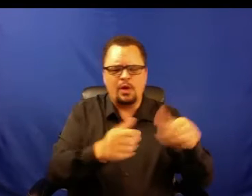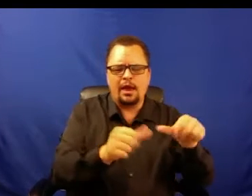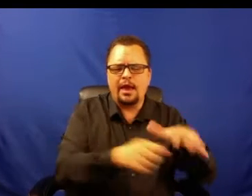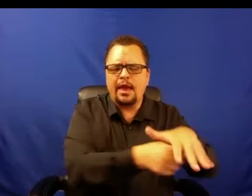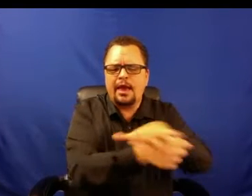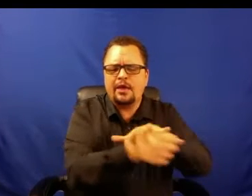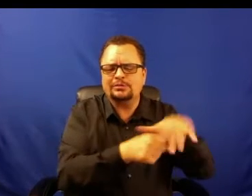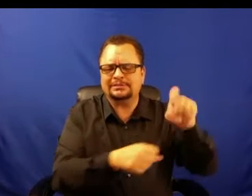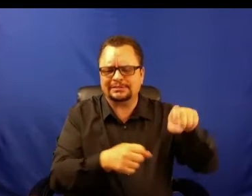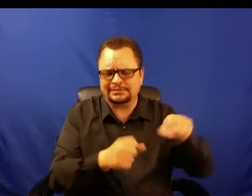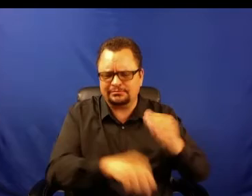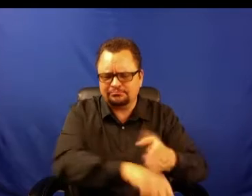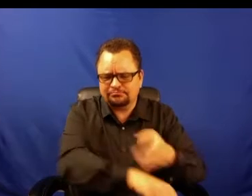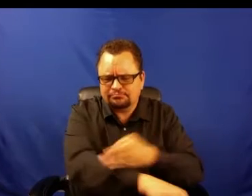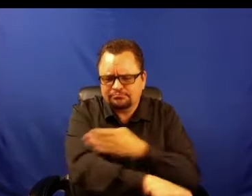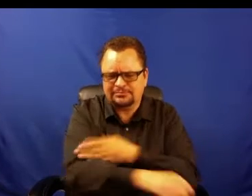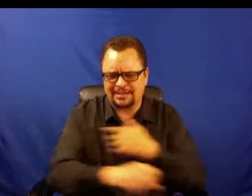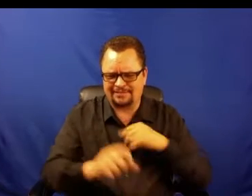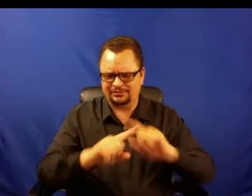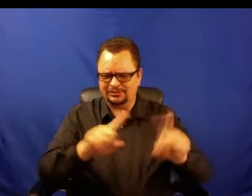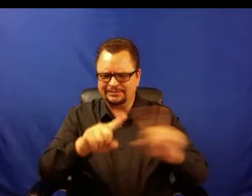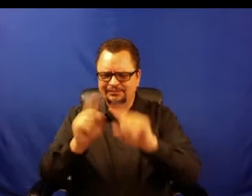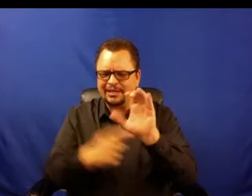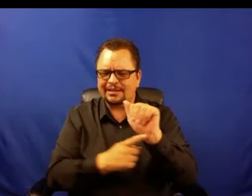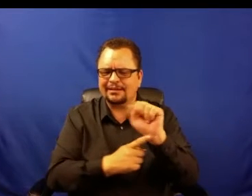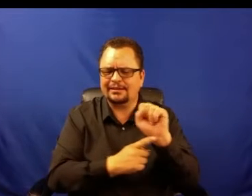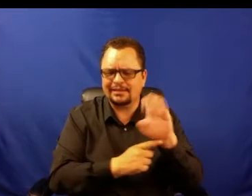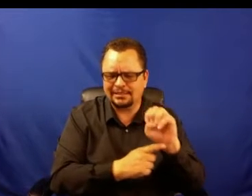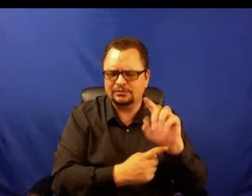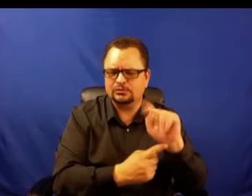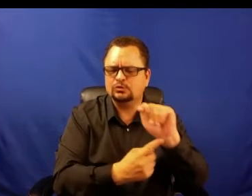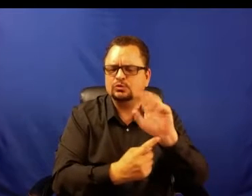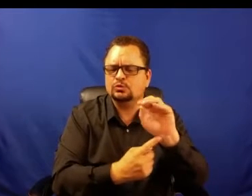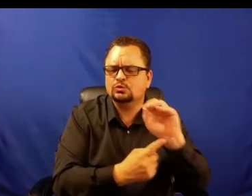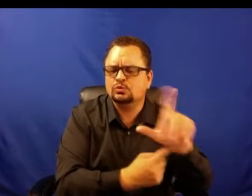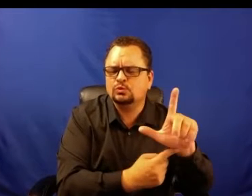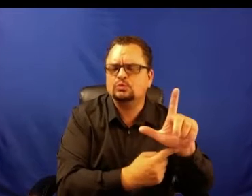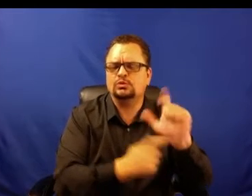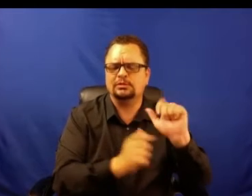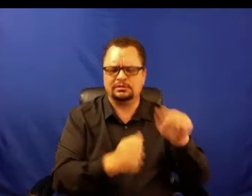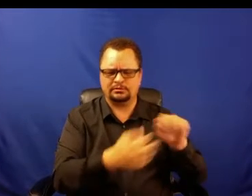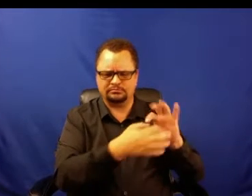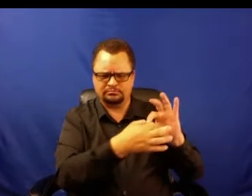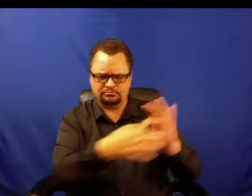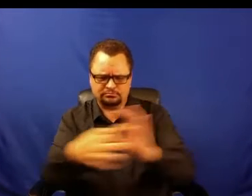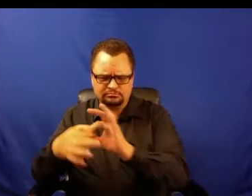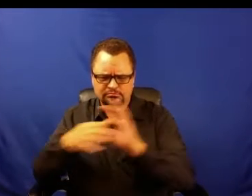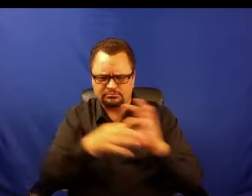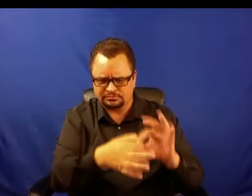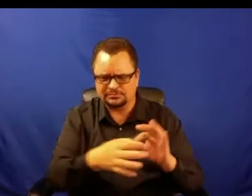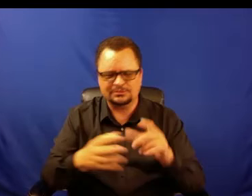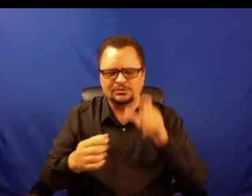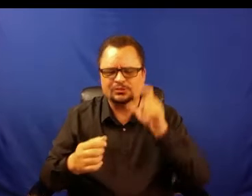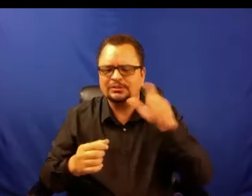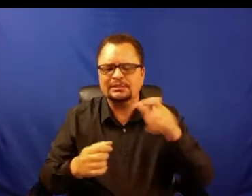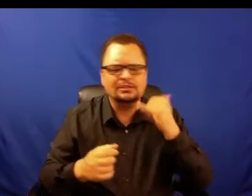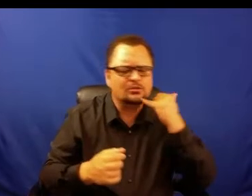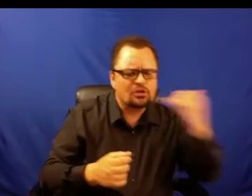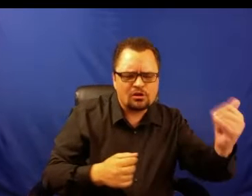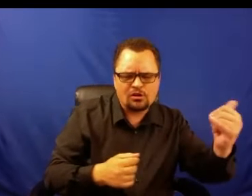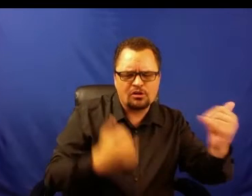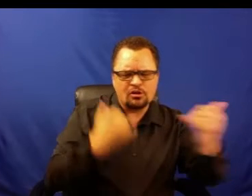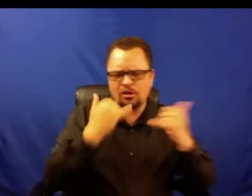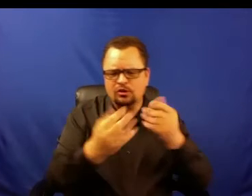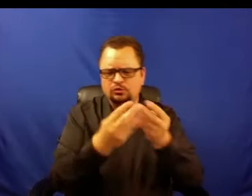link and report cases to us. They don't need to call us and leave us a message. They can just report directly in through there. It is